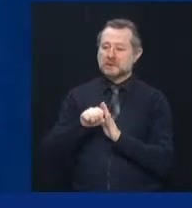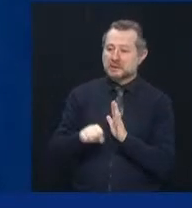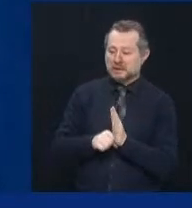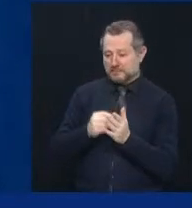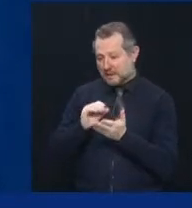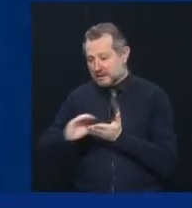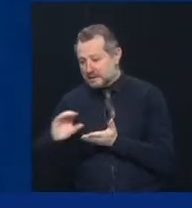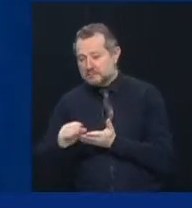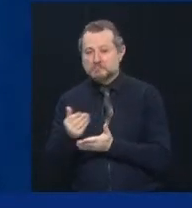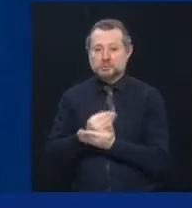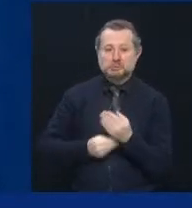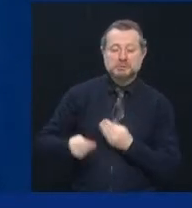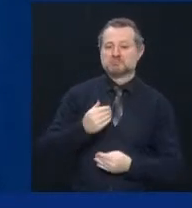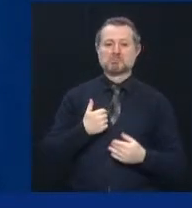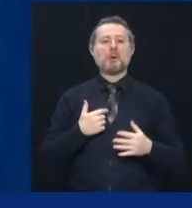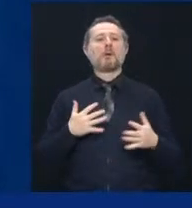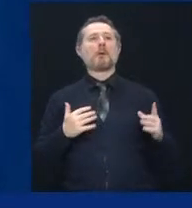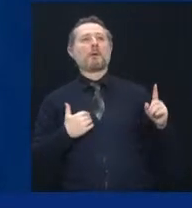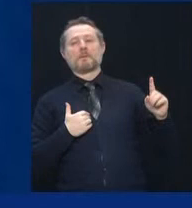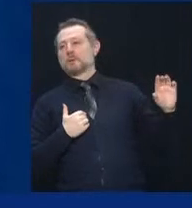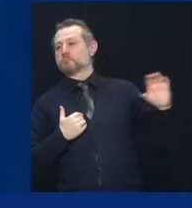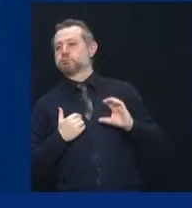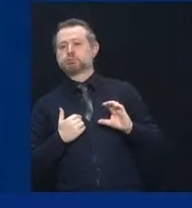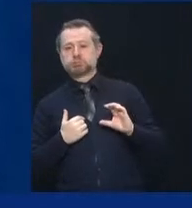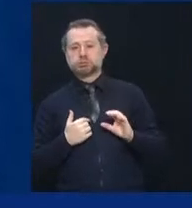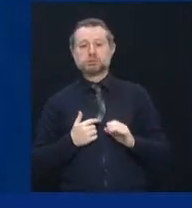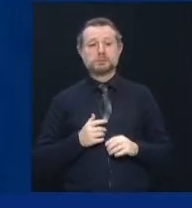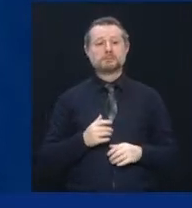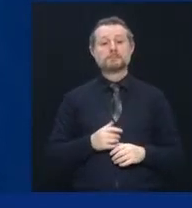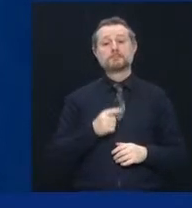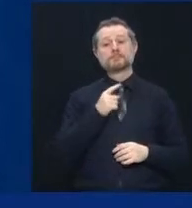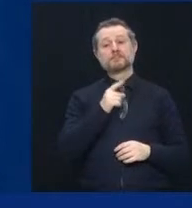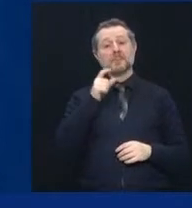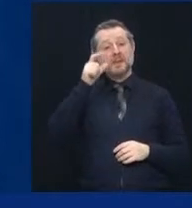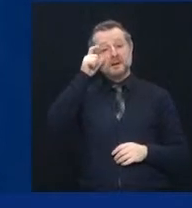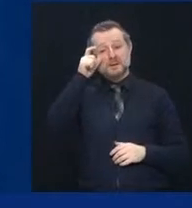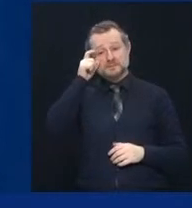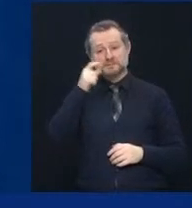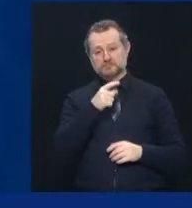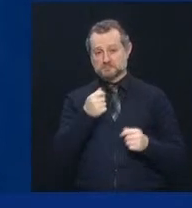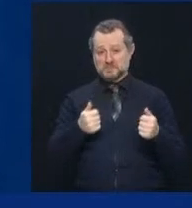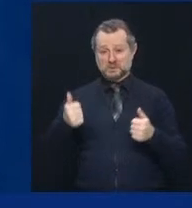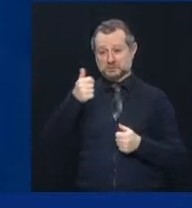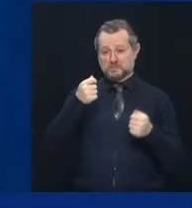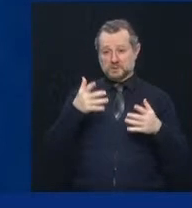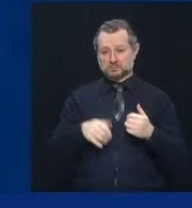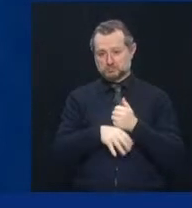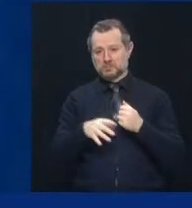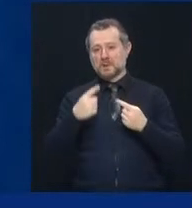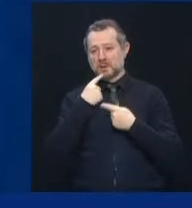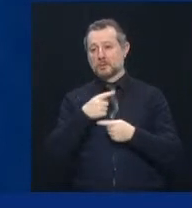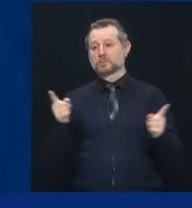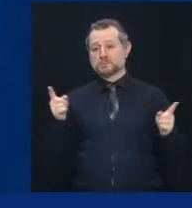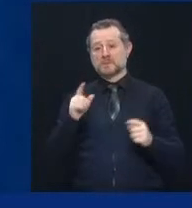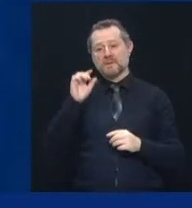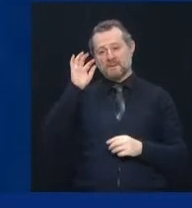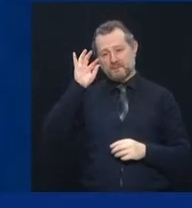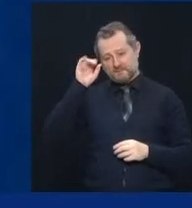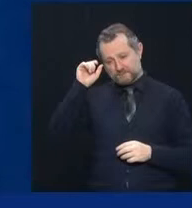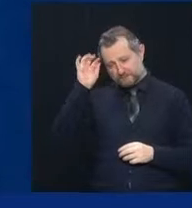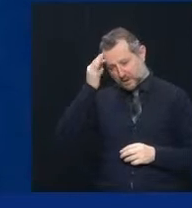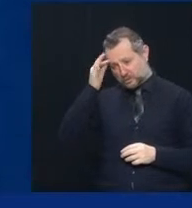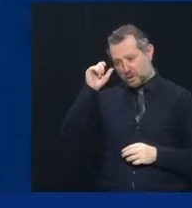Also, the Biden administration announced that the federal government had not